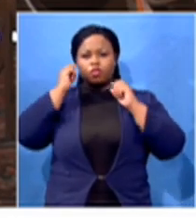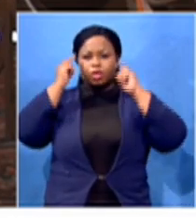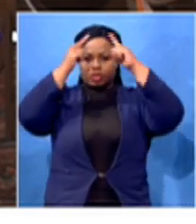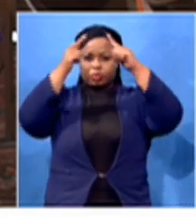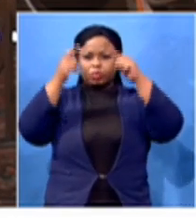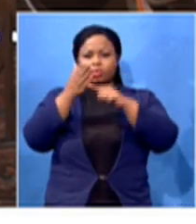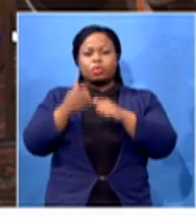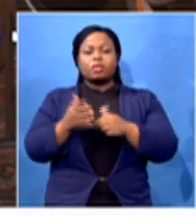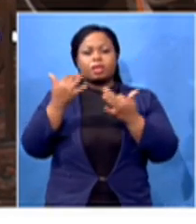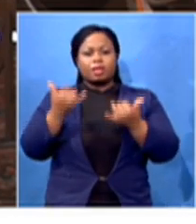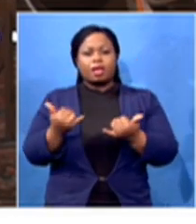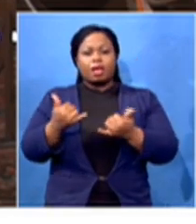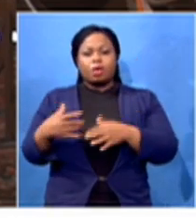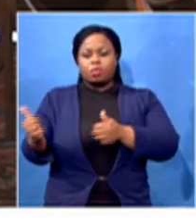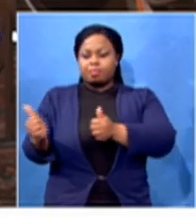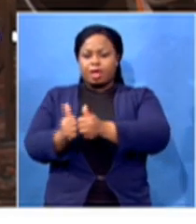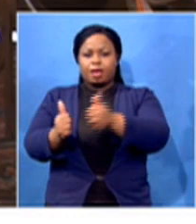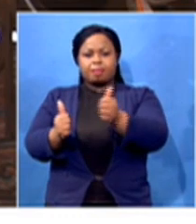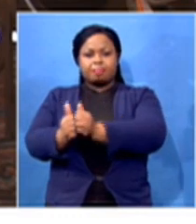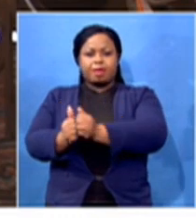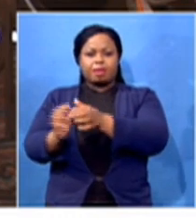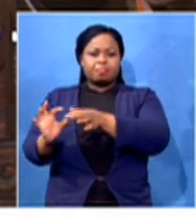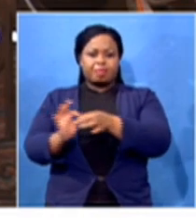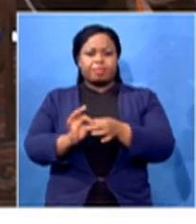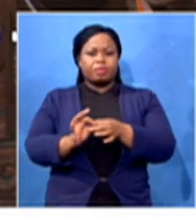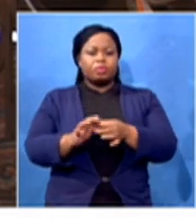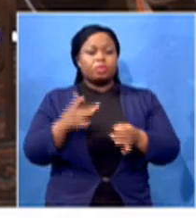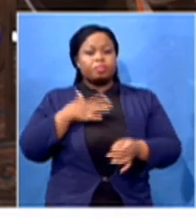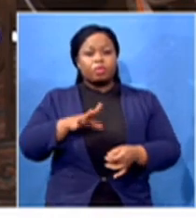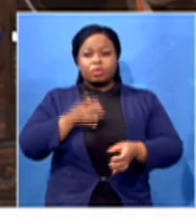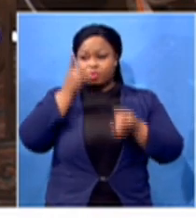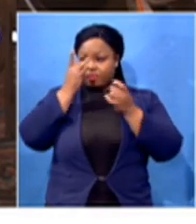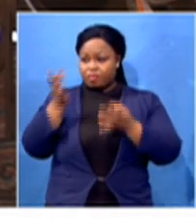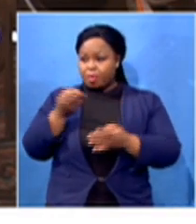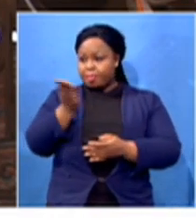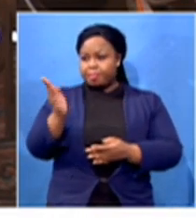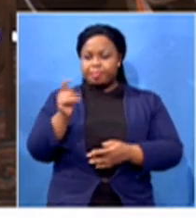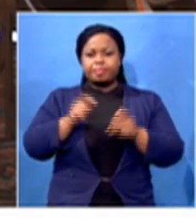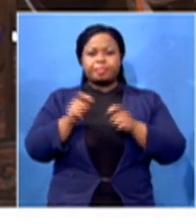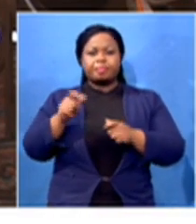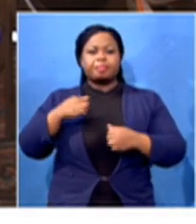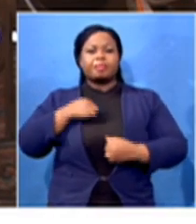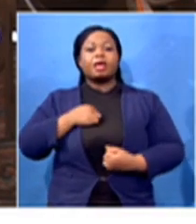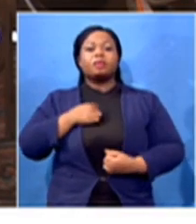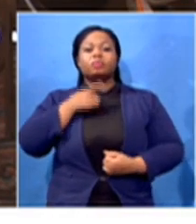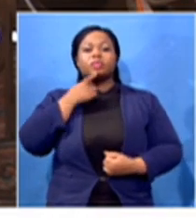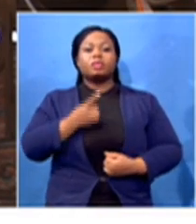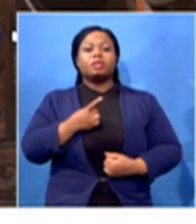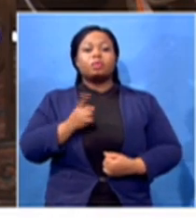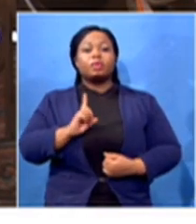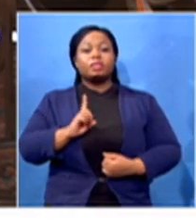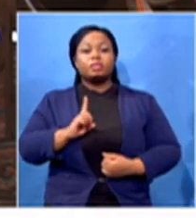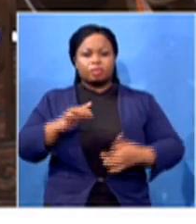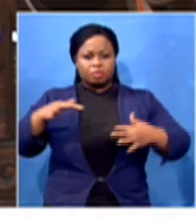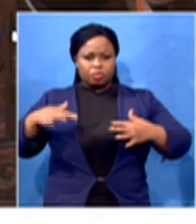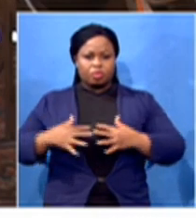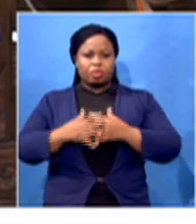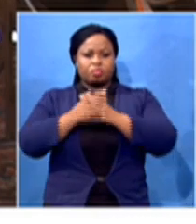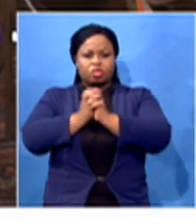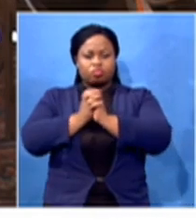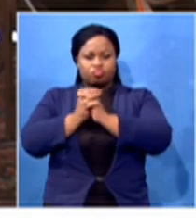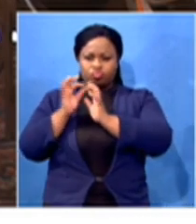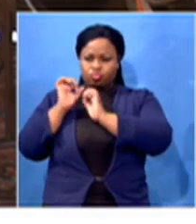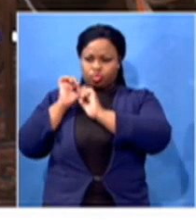new coalition, and the message to my party that it is in your unity that you are